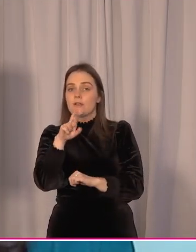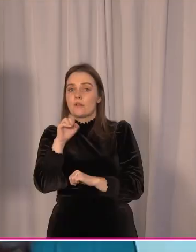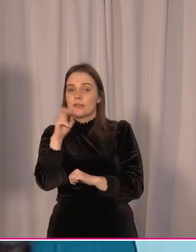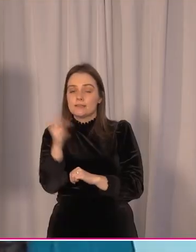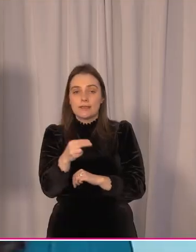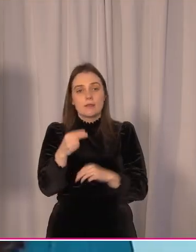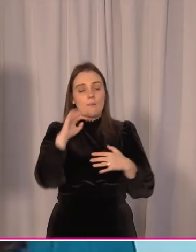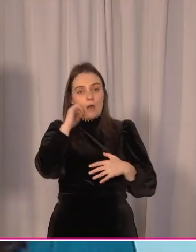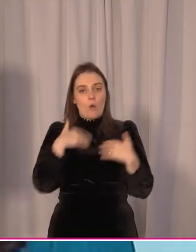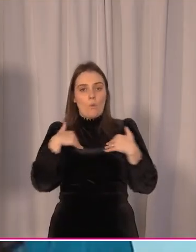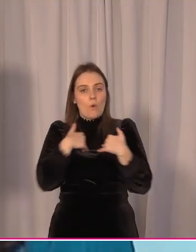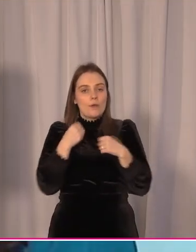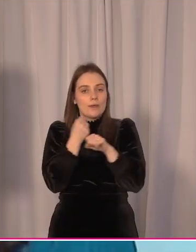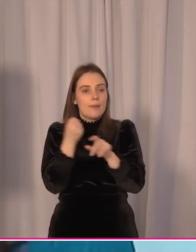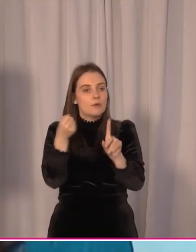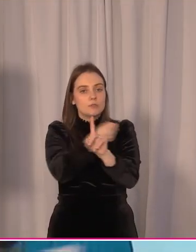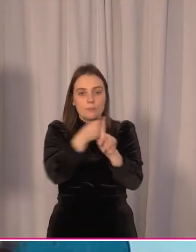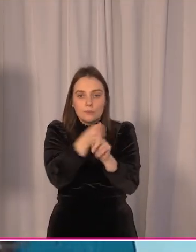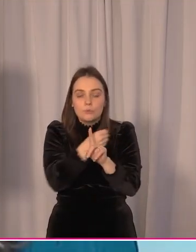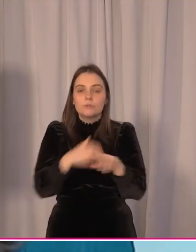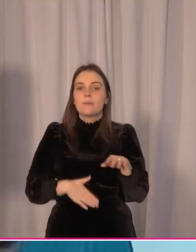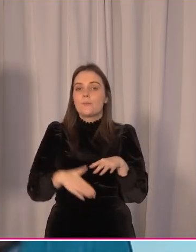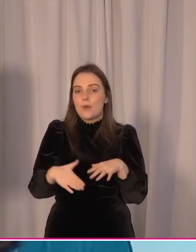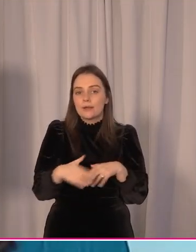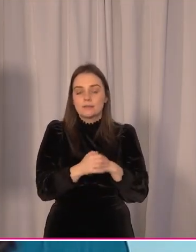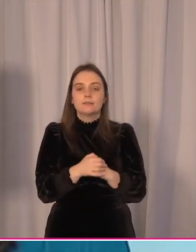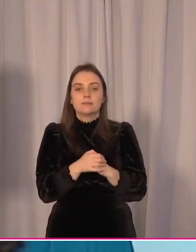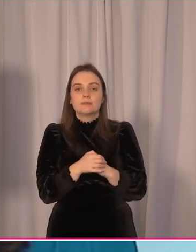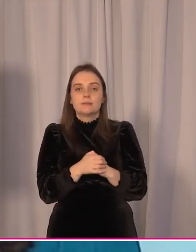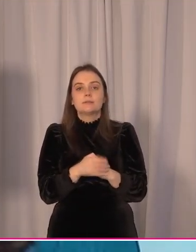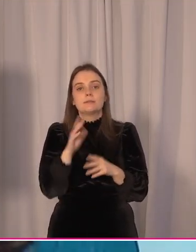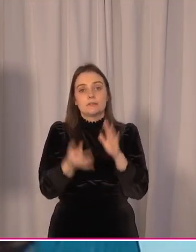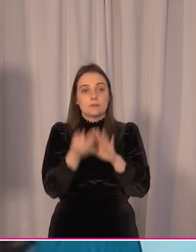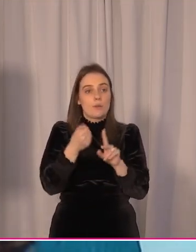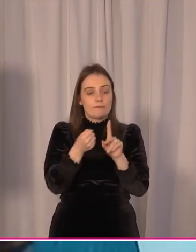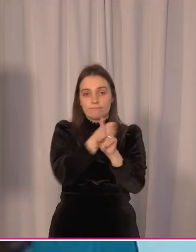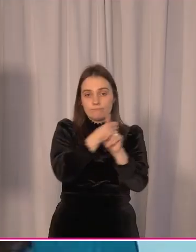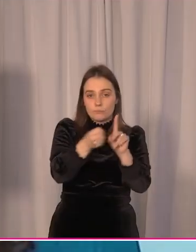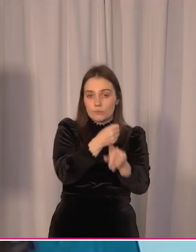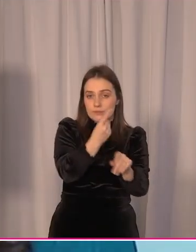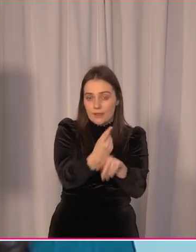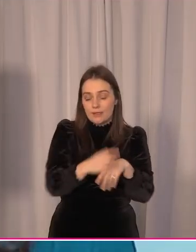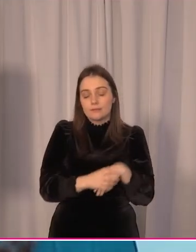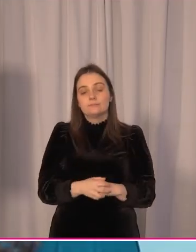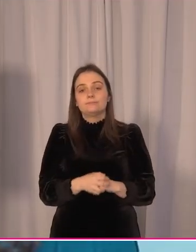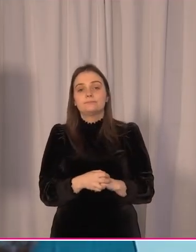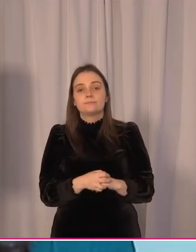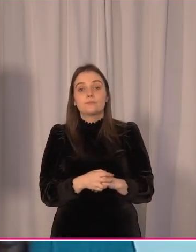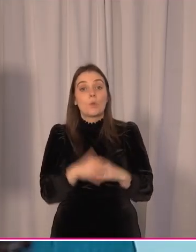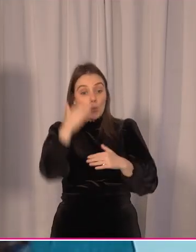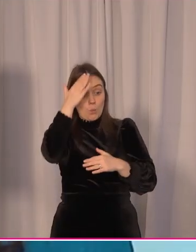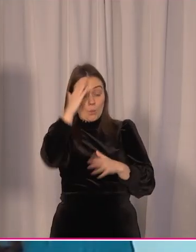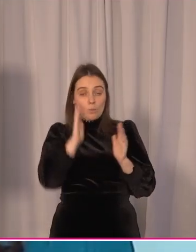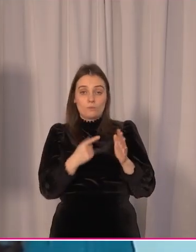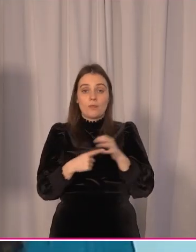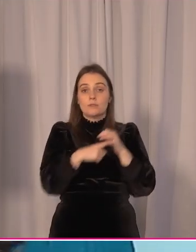concerns about abuse and pregnancy, although obviously this will not stop any abuse. We know that there are institutions